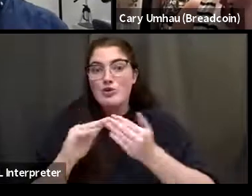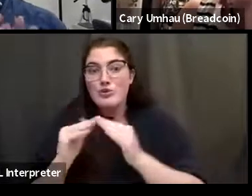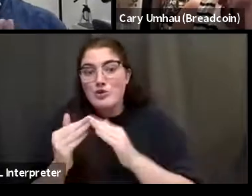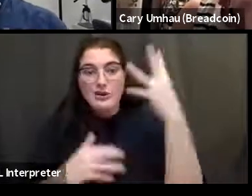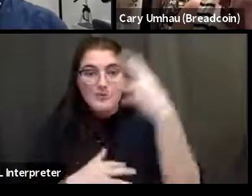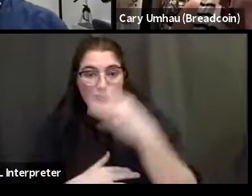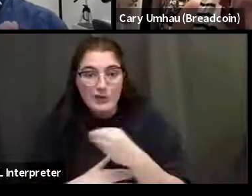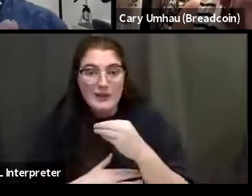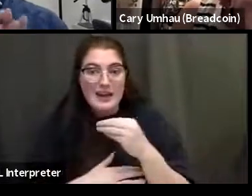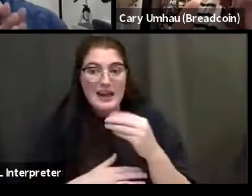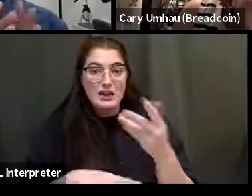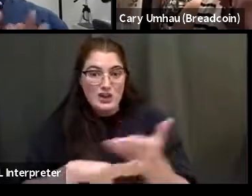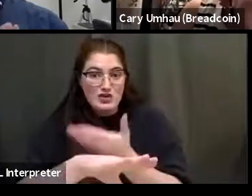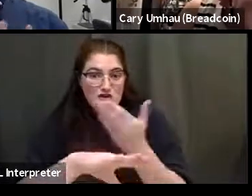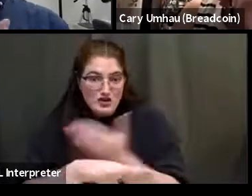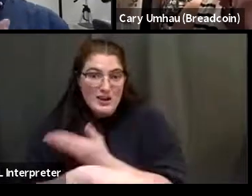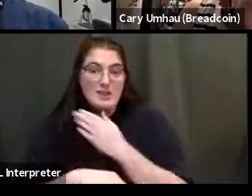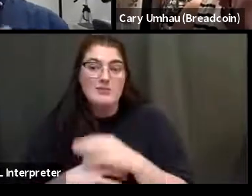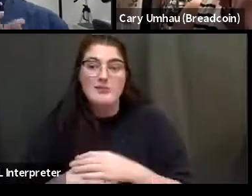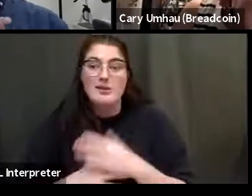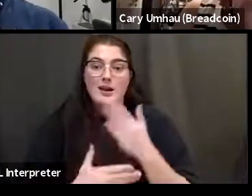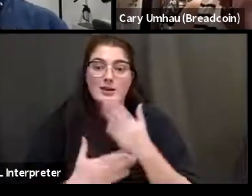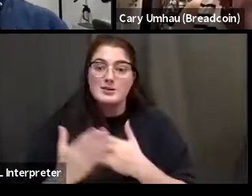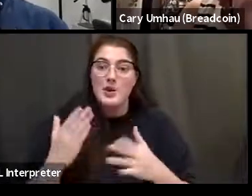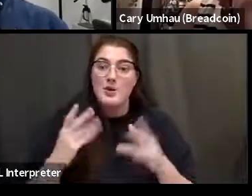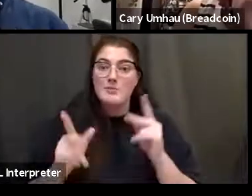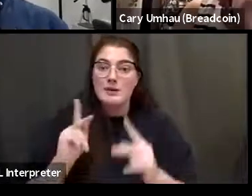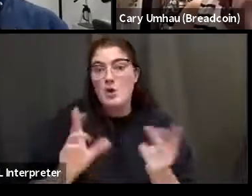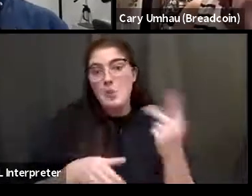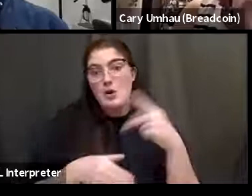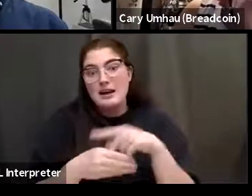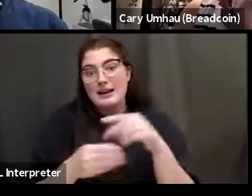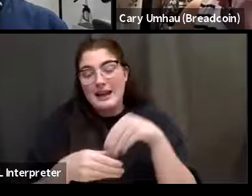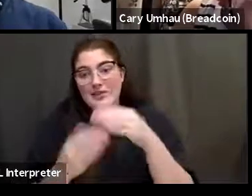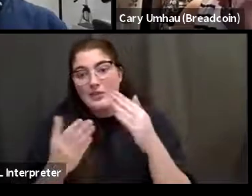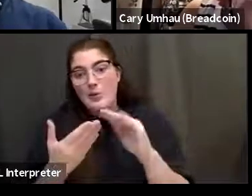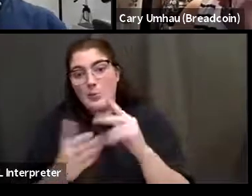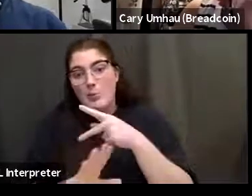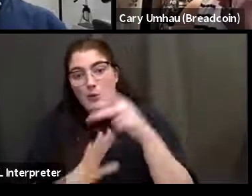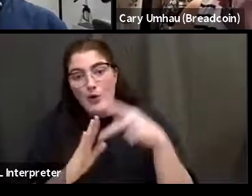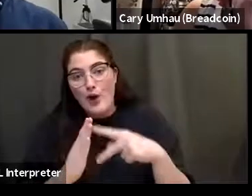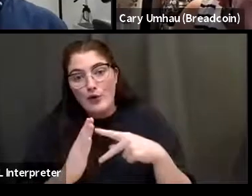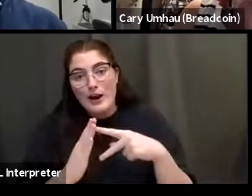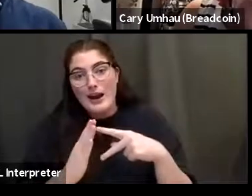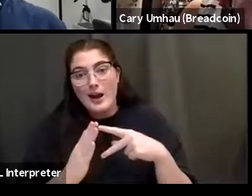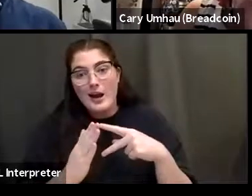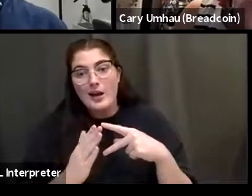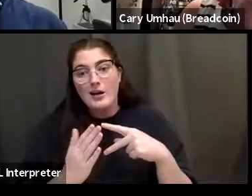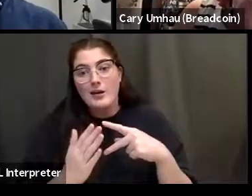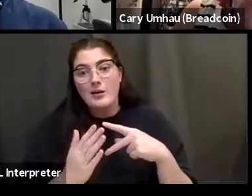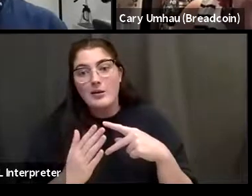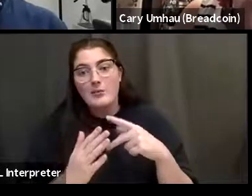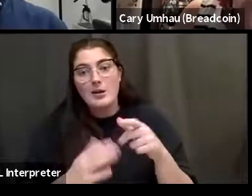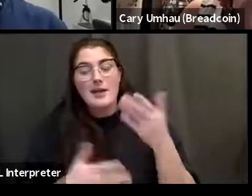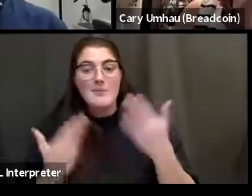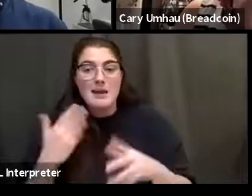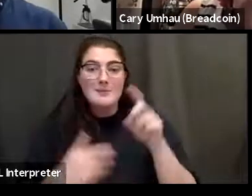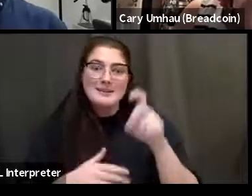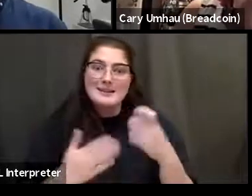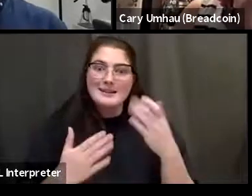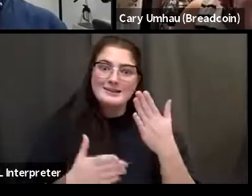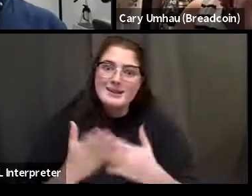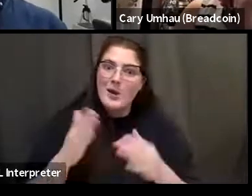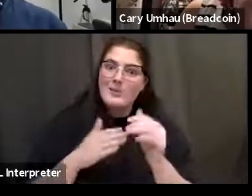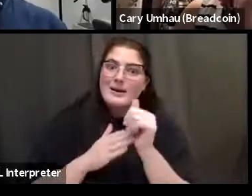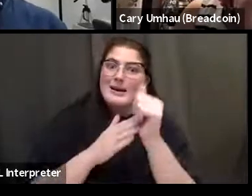beautification. So the folks who are participating in this program who are, you know, maybe in need of some guidance and